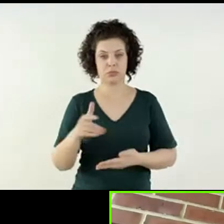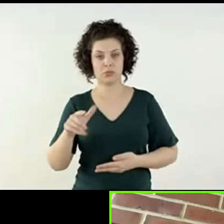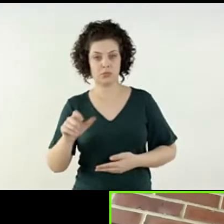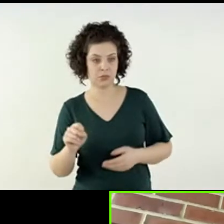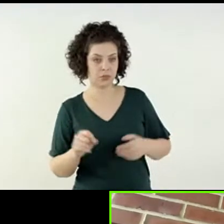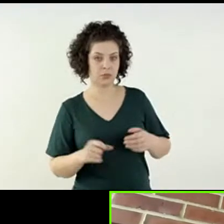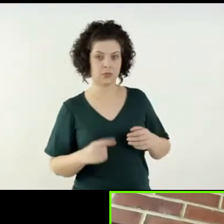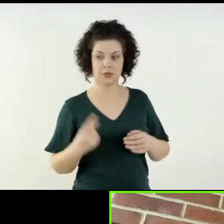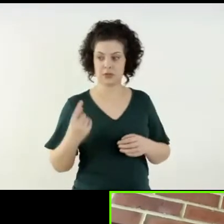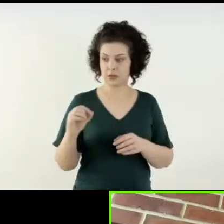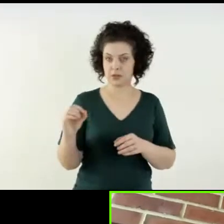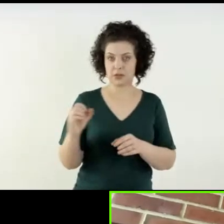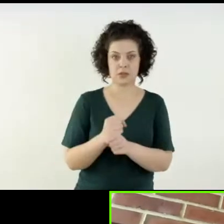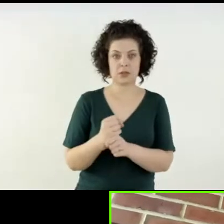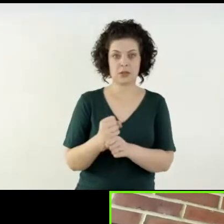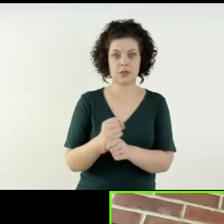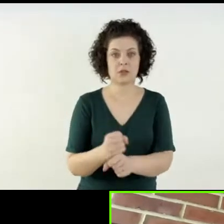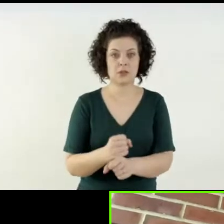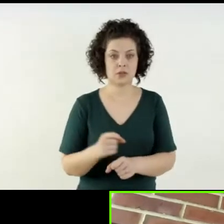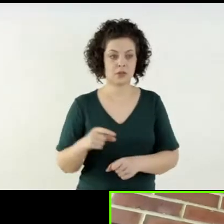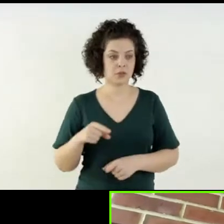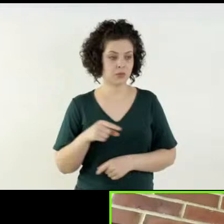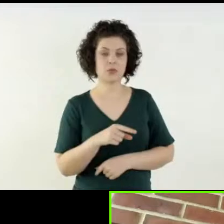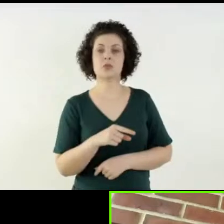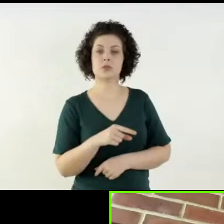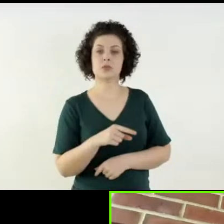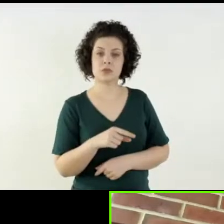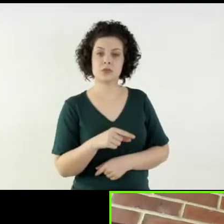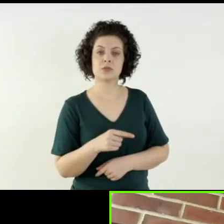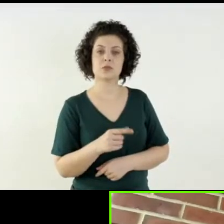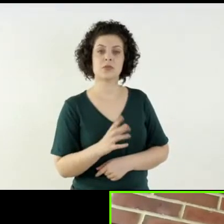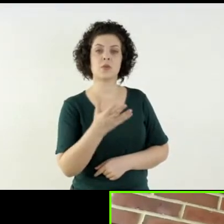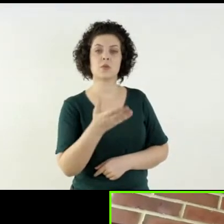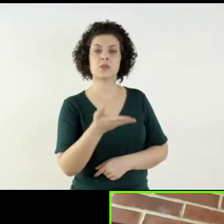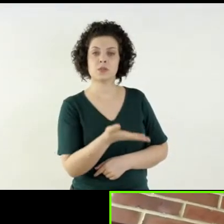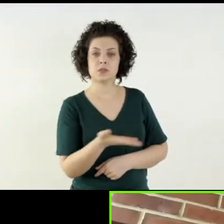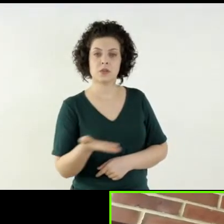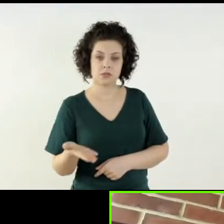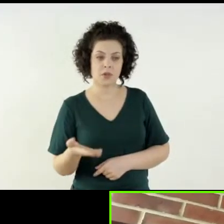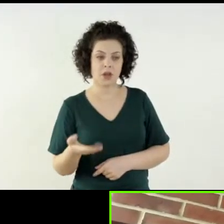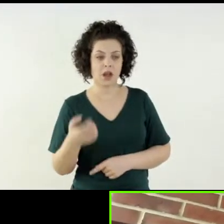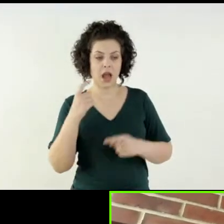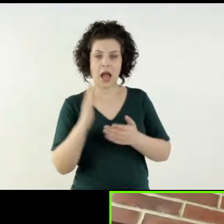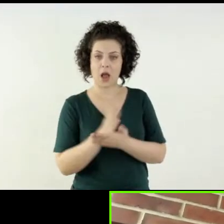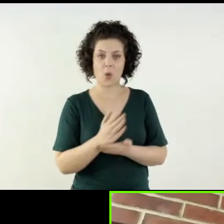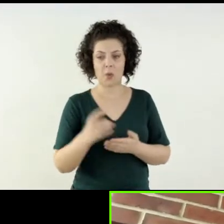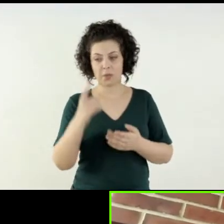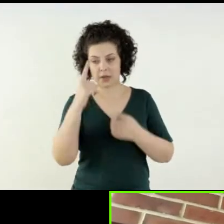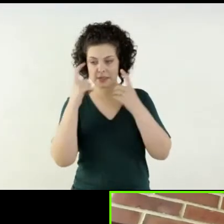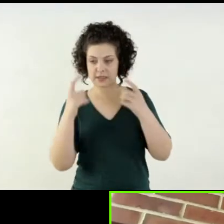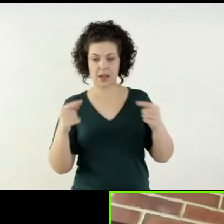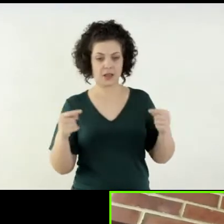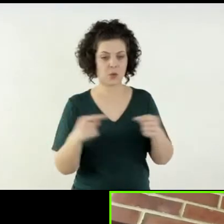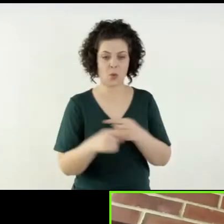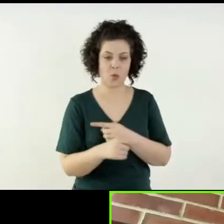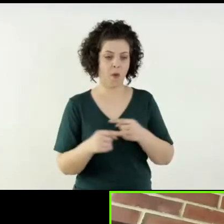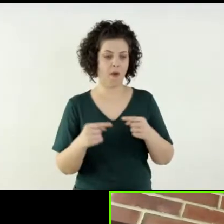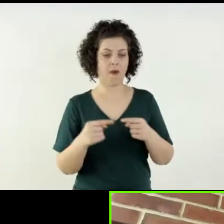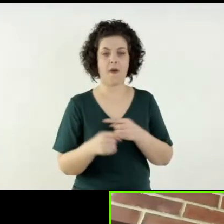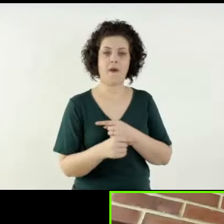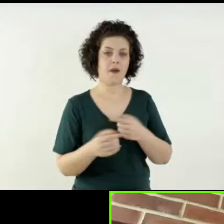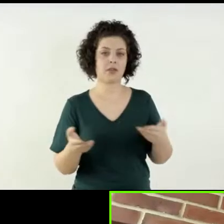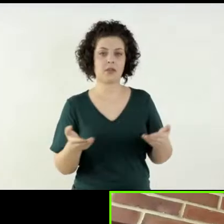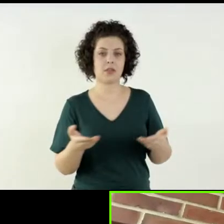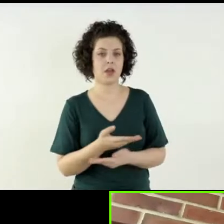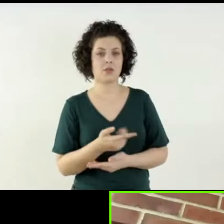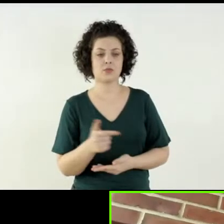Black women, you know, didn't get the franchise. And so it's not news, but this,